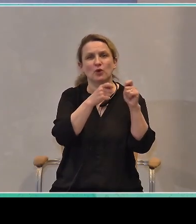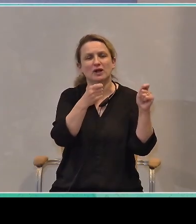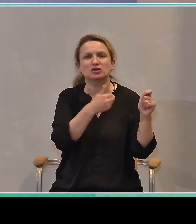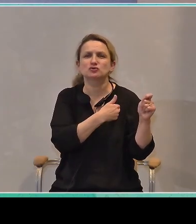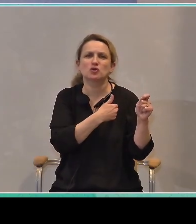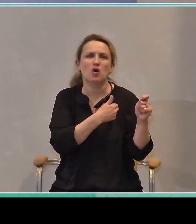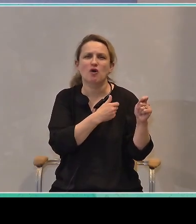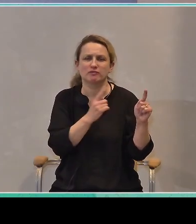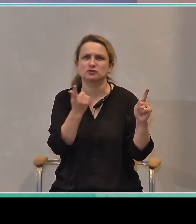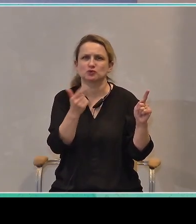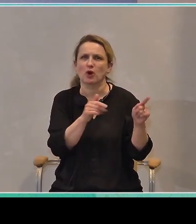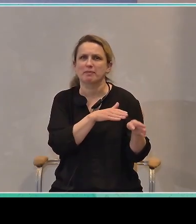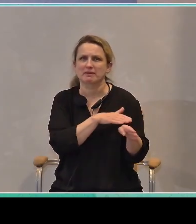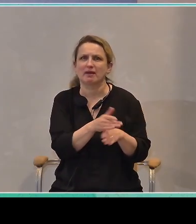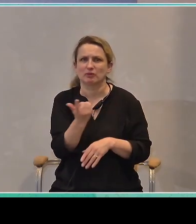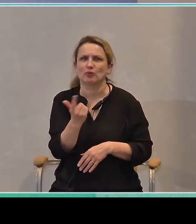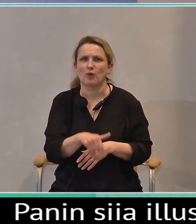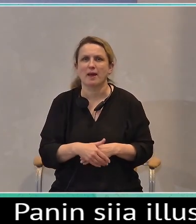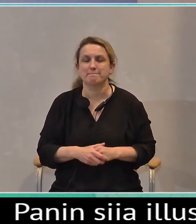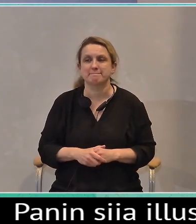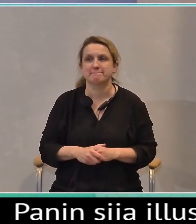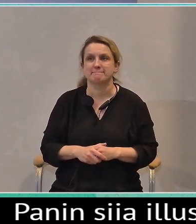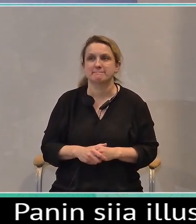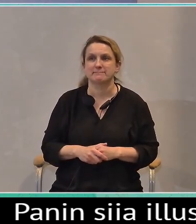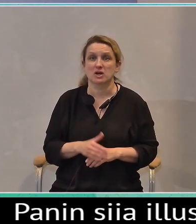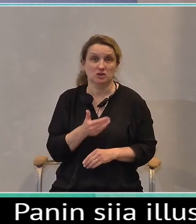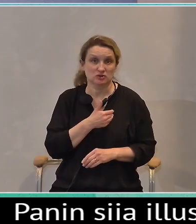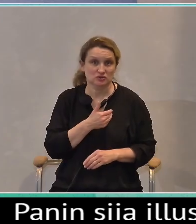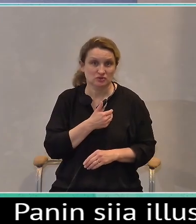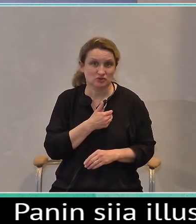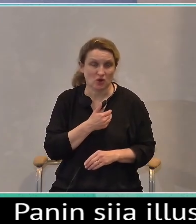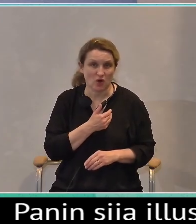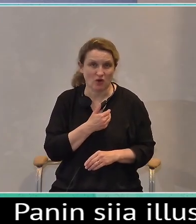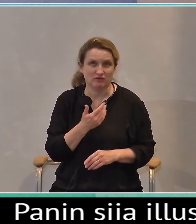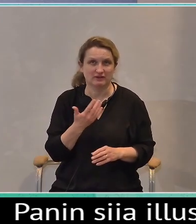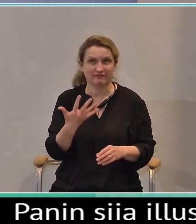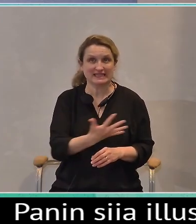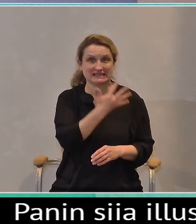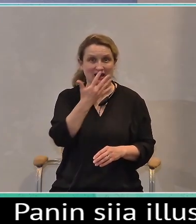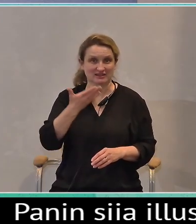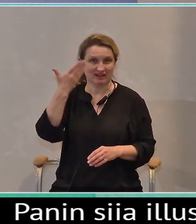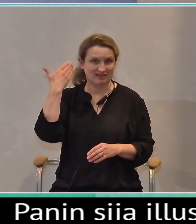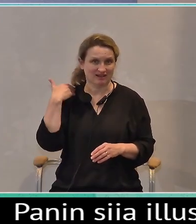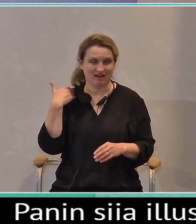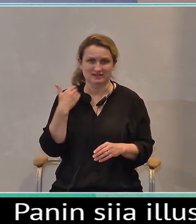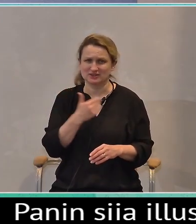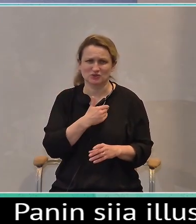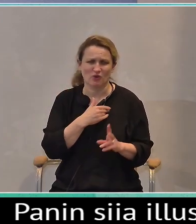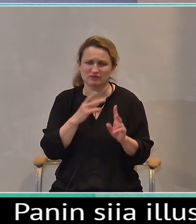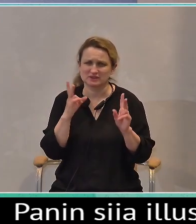hike in the nature, and we were told to tie this red ribbon to a tree and make a wish.